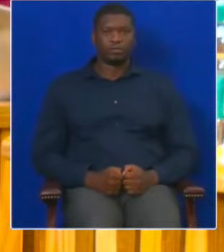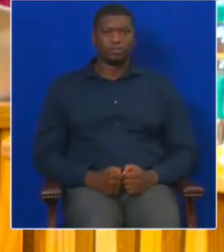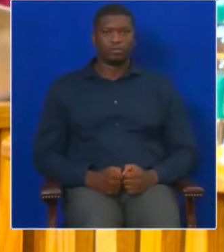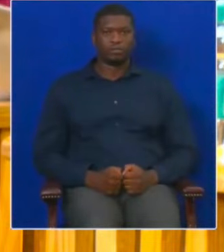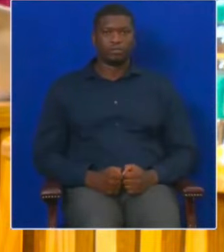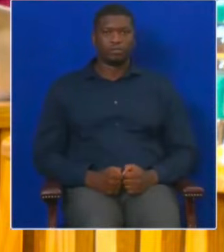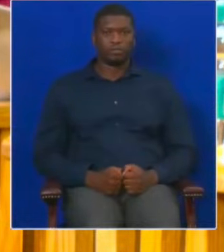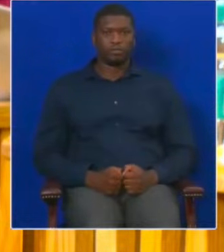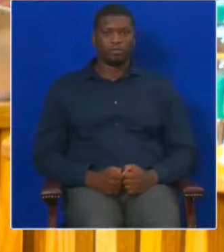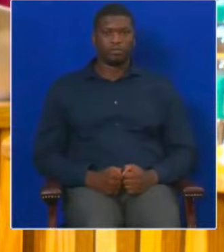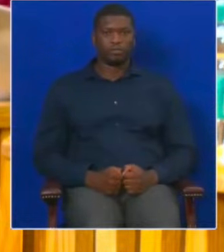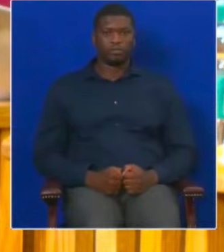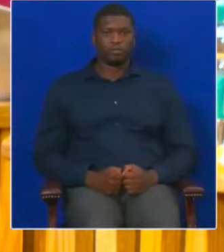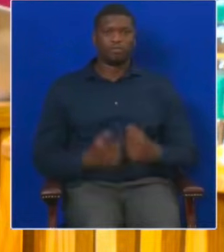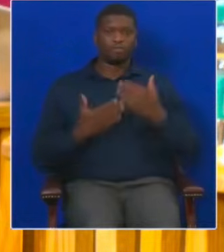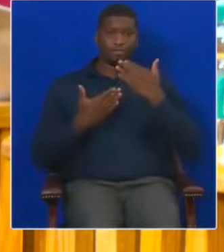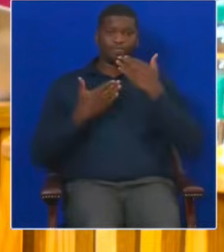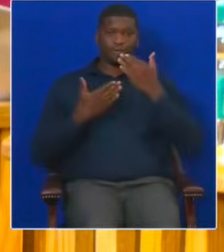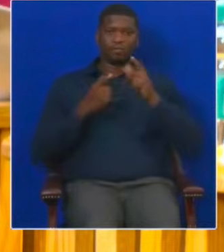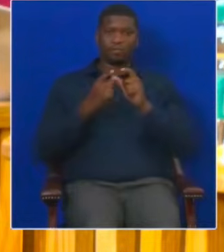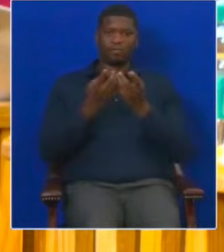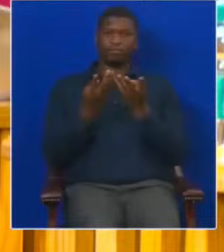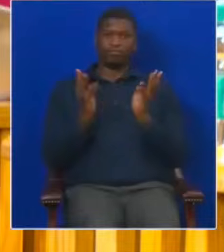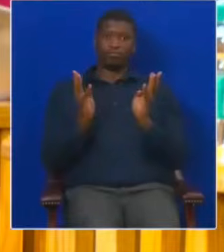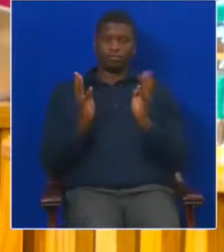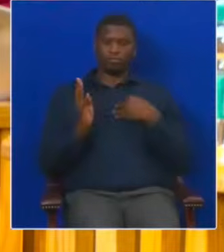Thank you, Commissioners. I'm there.